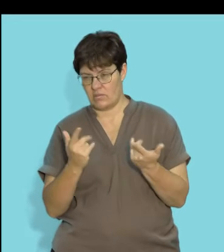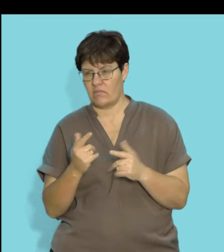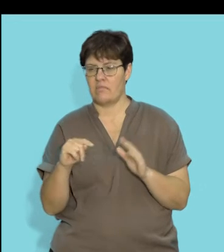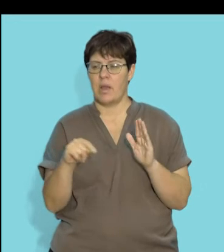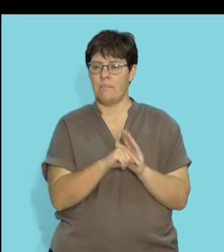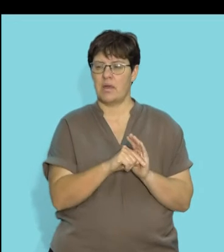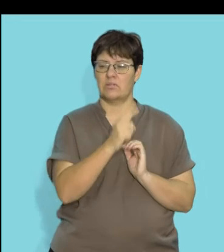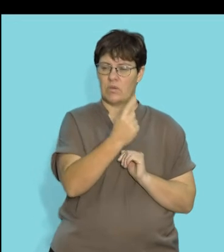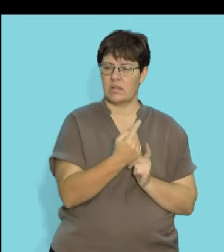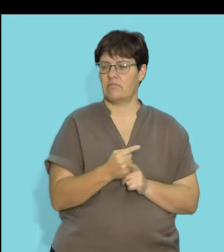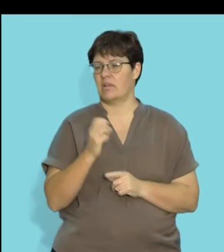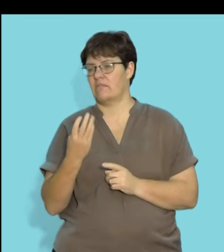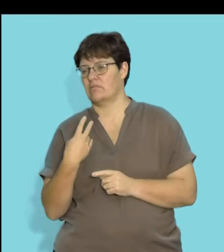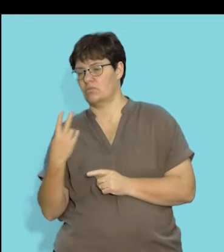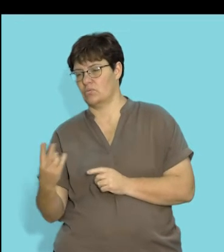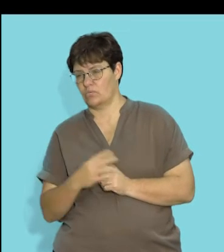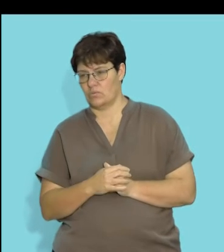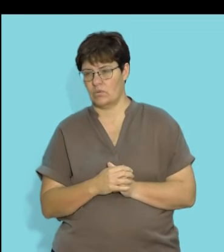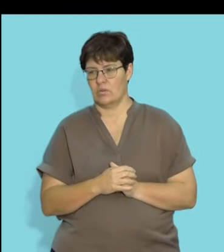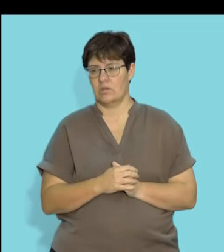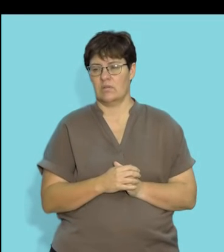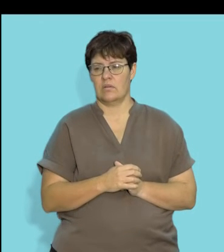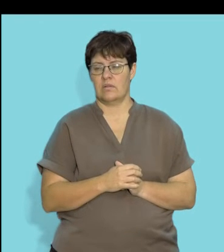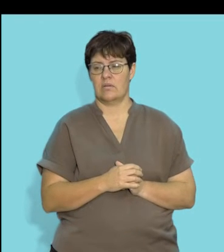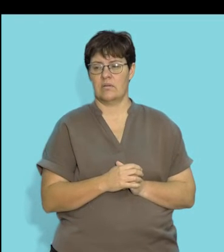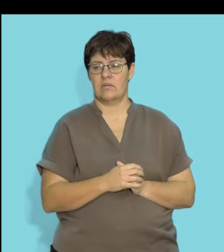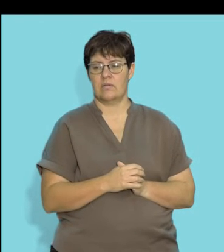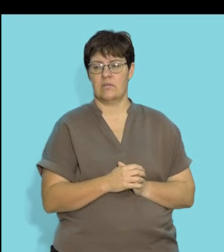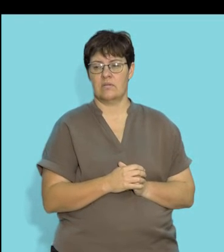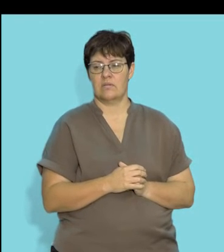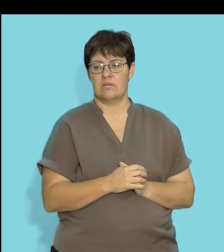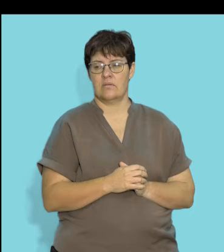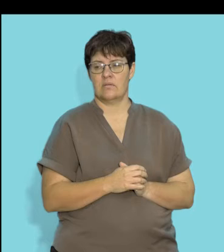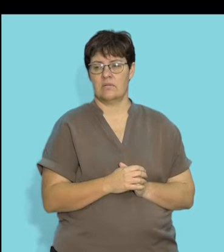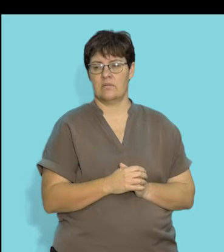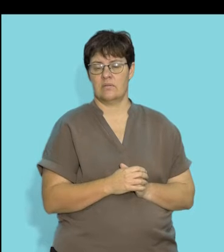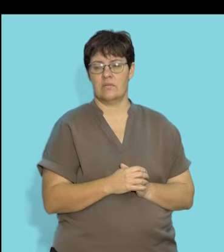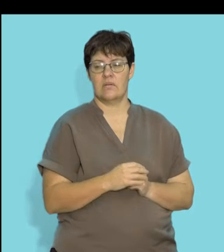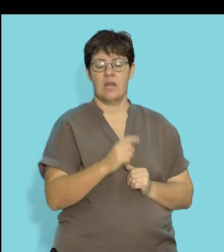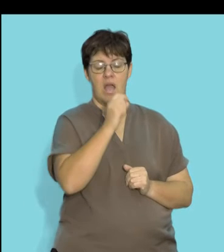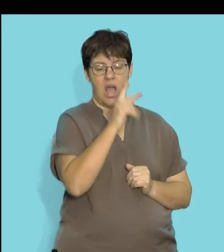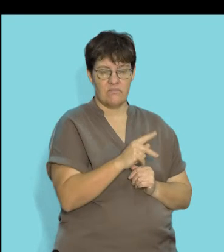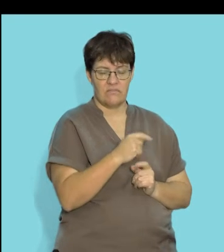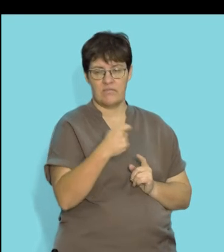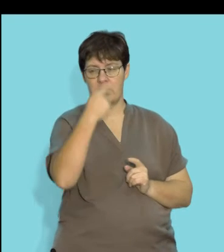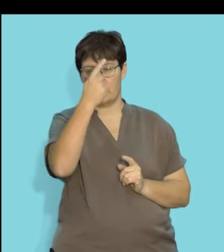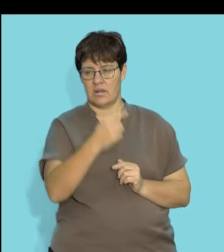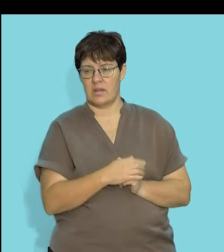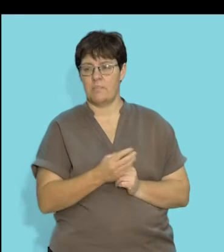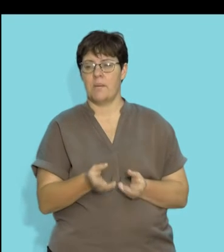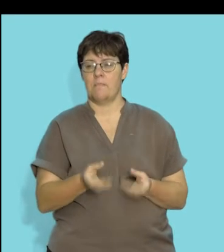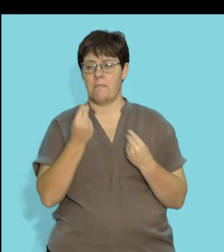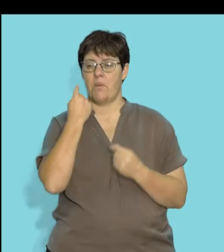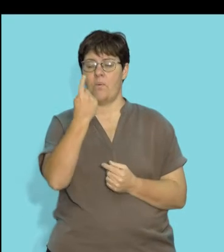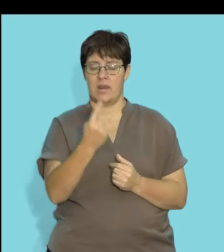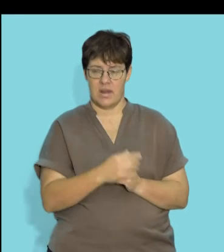me 2. If I substitute -1 by the 0 by the x there, it